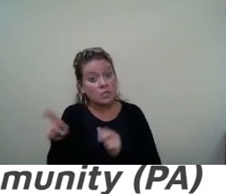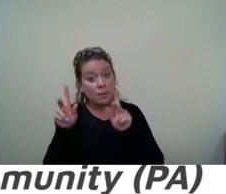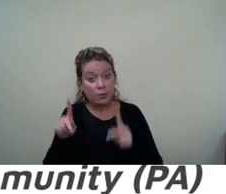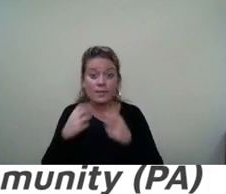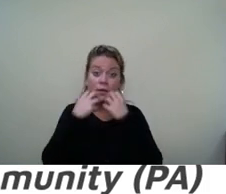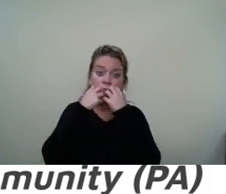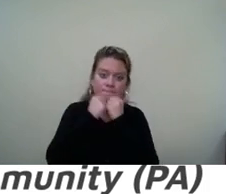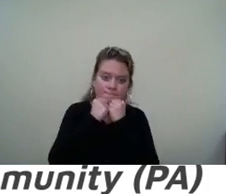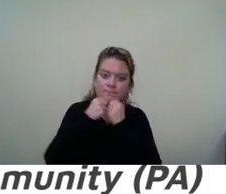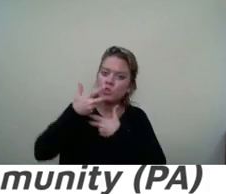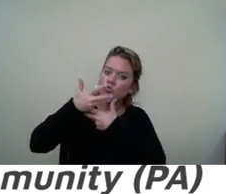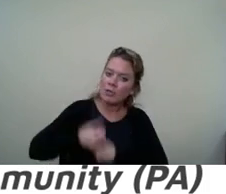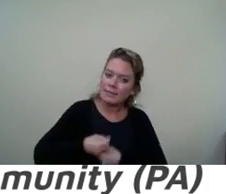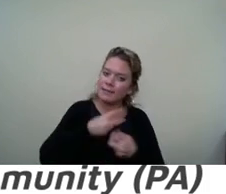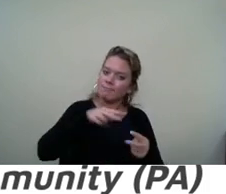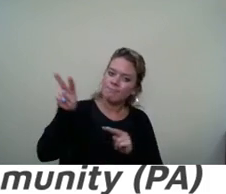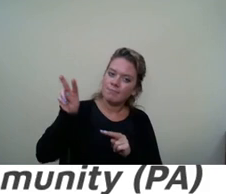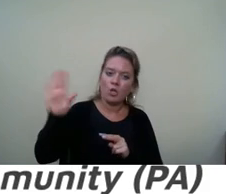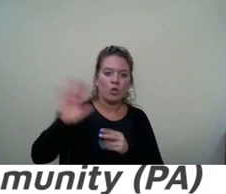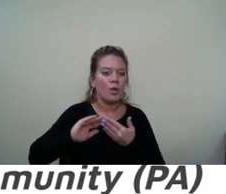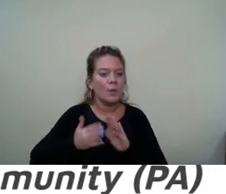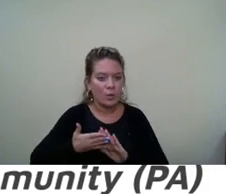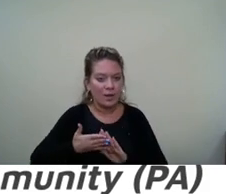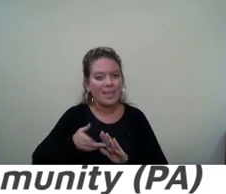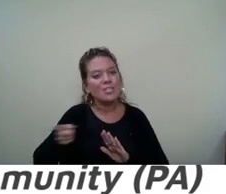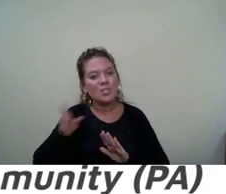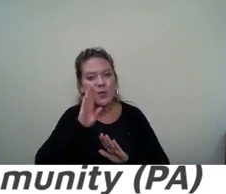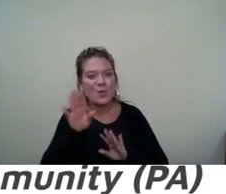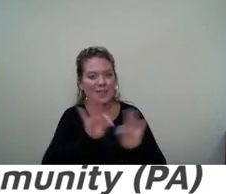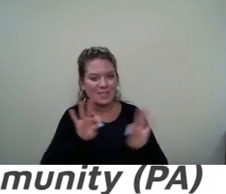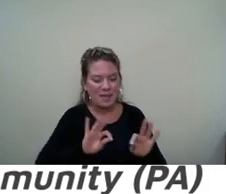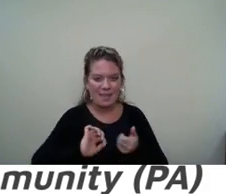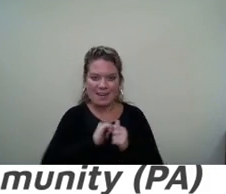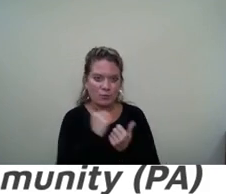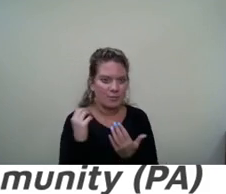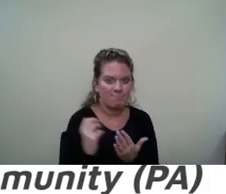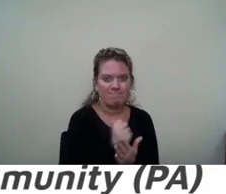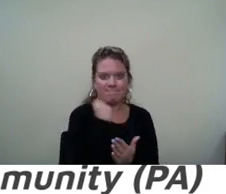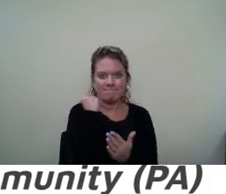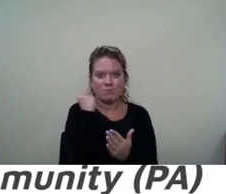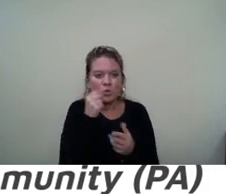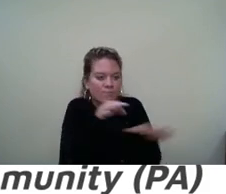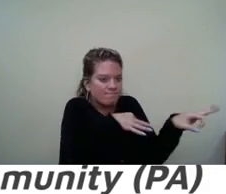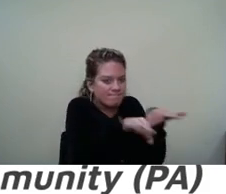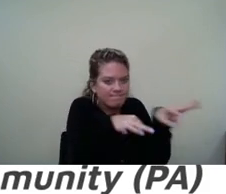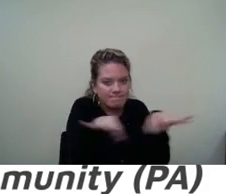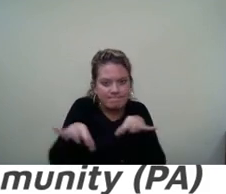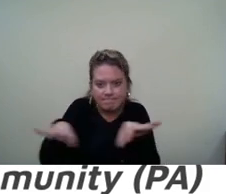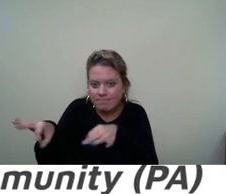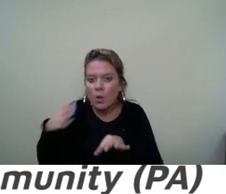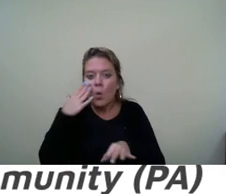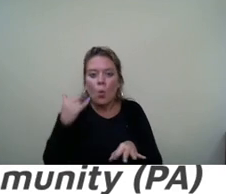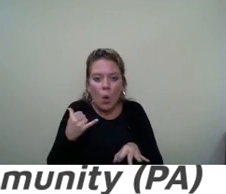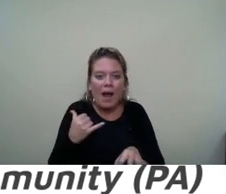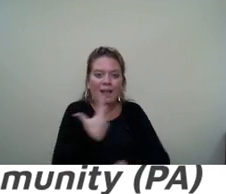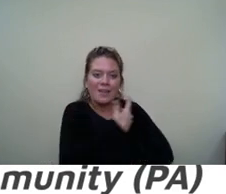her community. And she's going to tell you all about how she leveraged that to help people understand why getting the vaccine was a